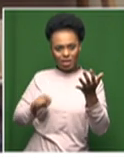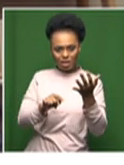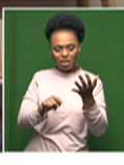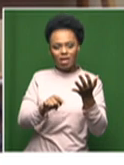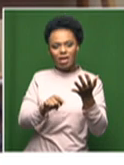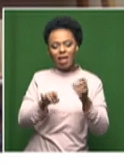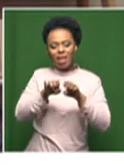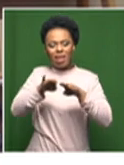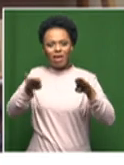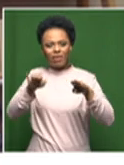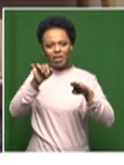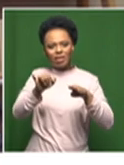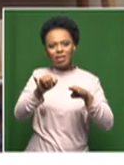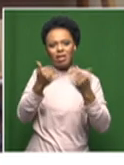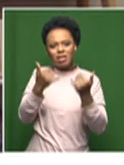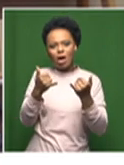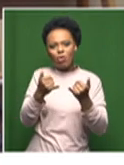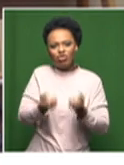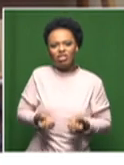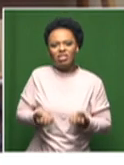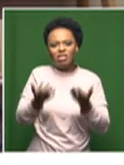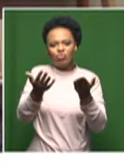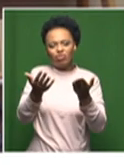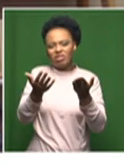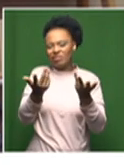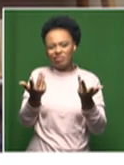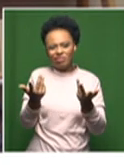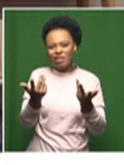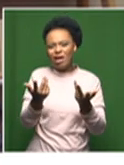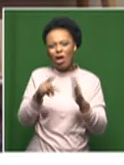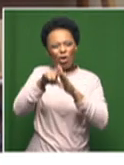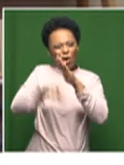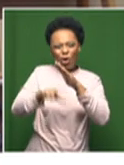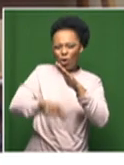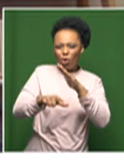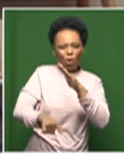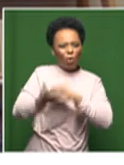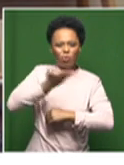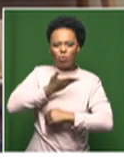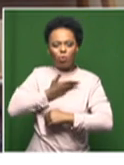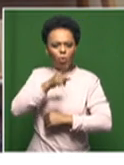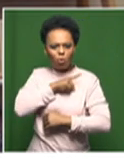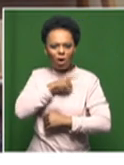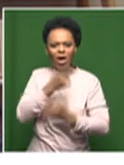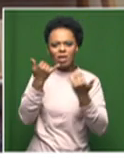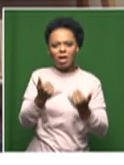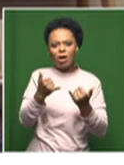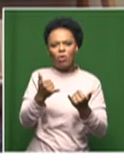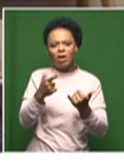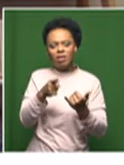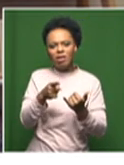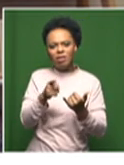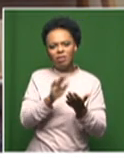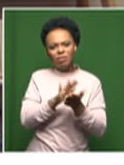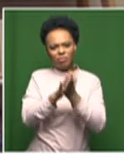the level of redistribution of wealth has been way too low. We've only seen what is called the deracialization of the